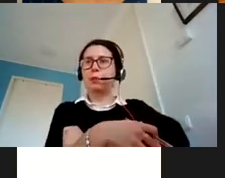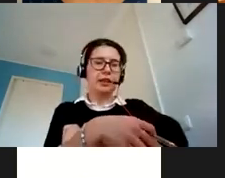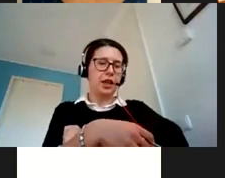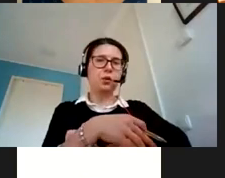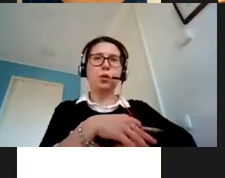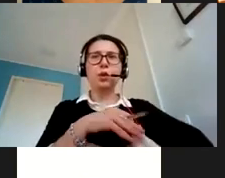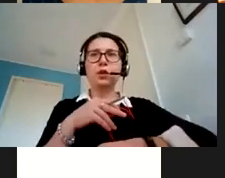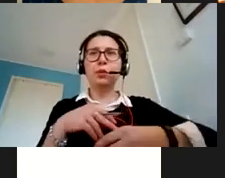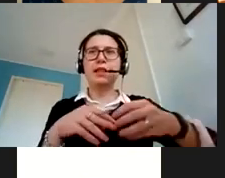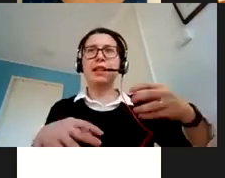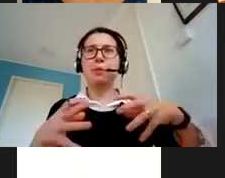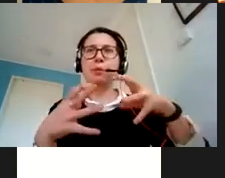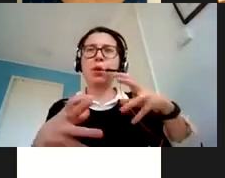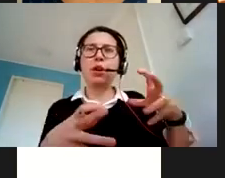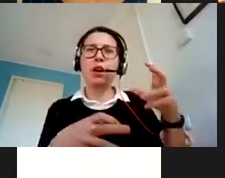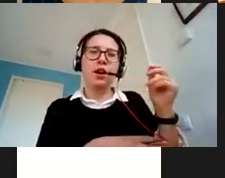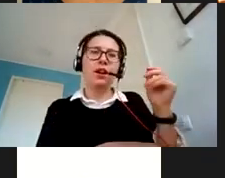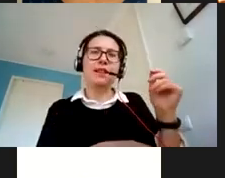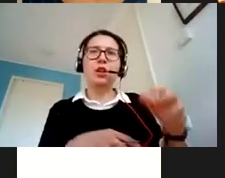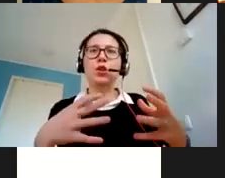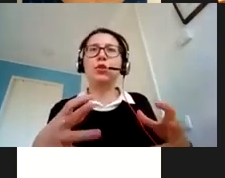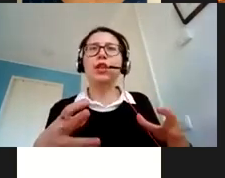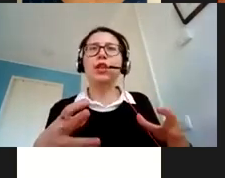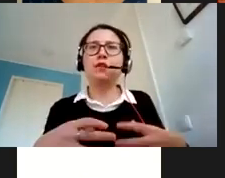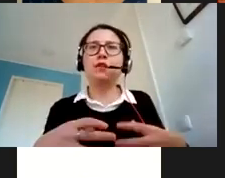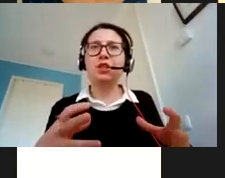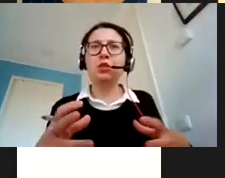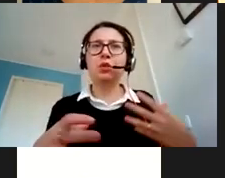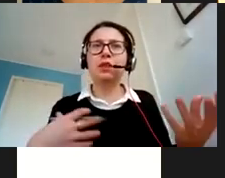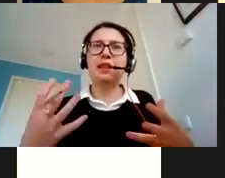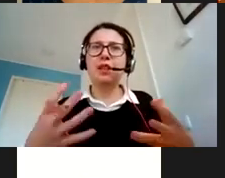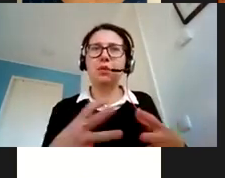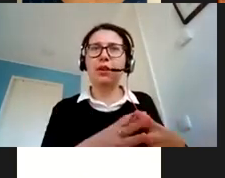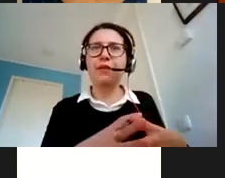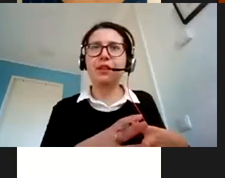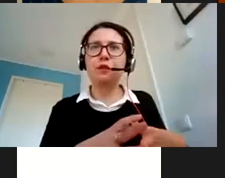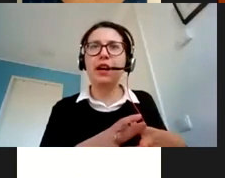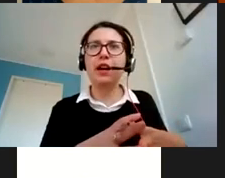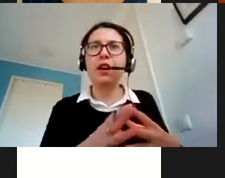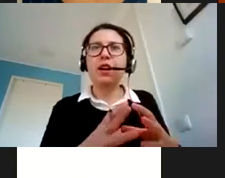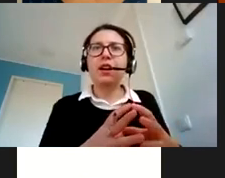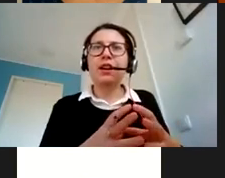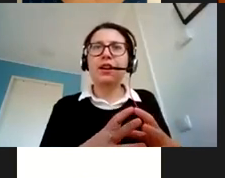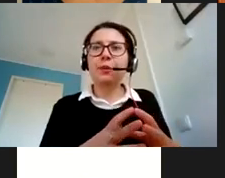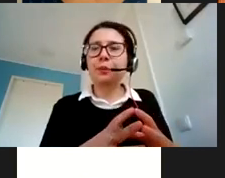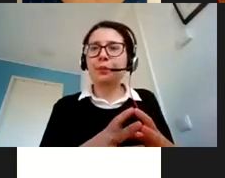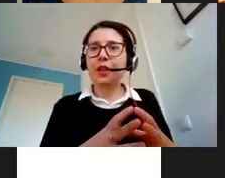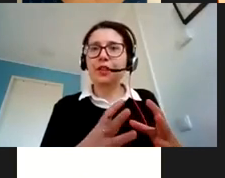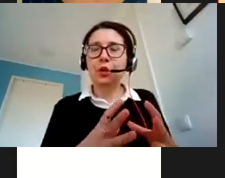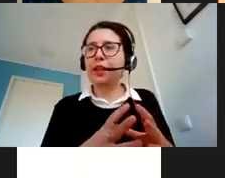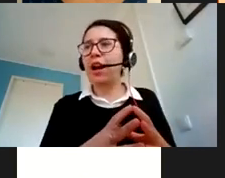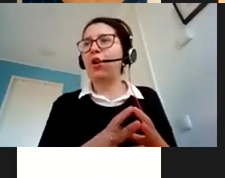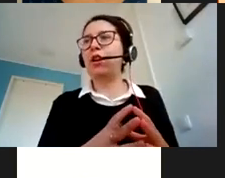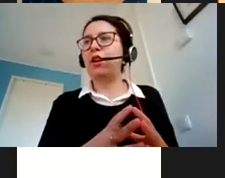this presentation, who also brings a little bit more, let's say, concrete flesh to the discussion we are having so far.